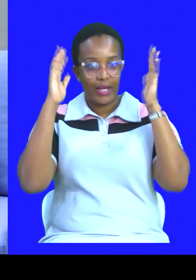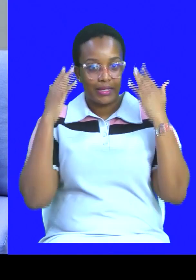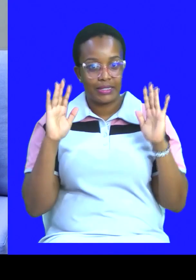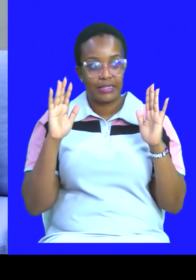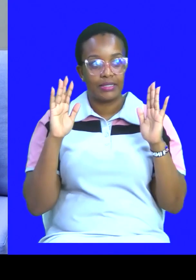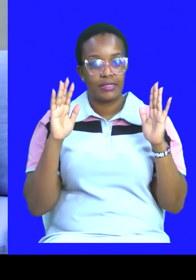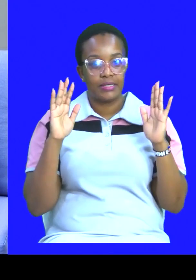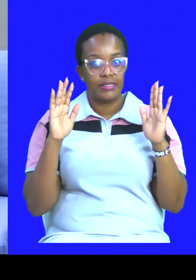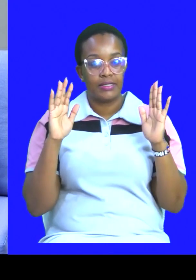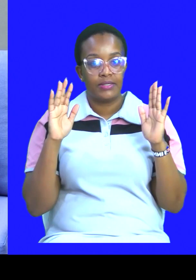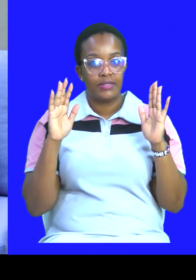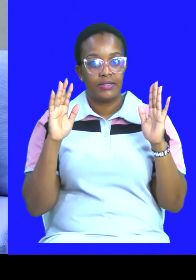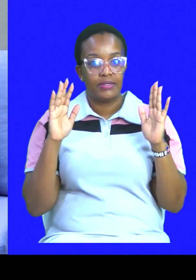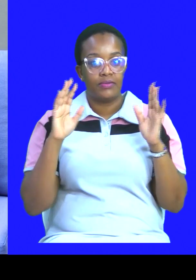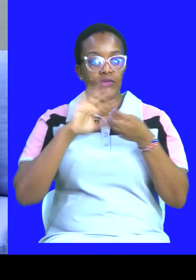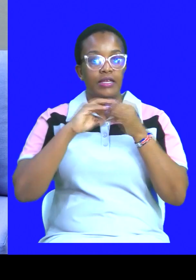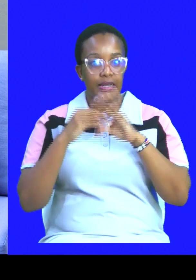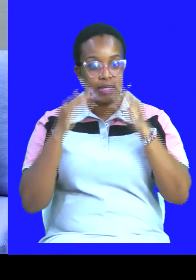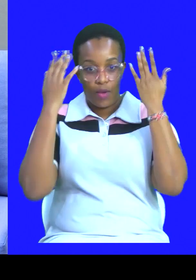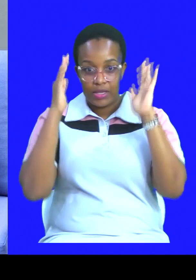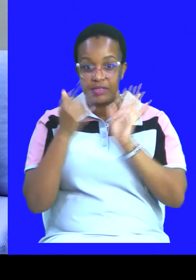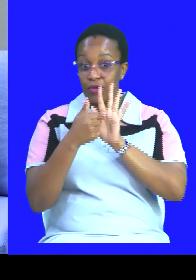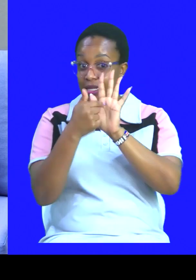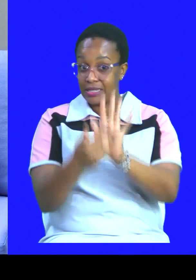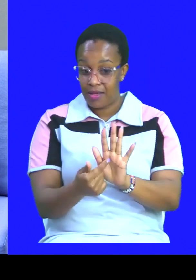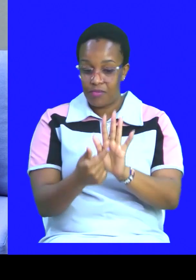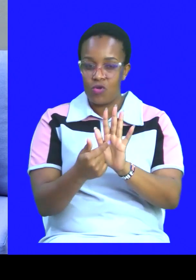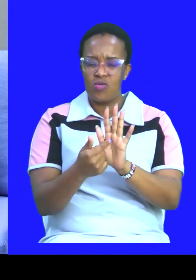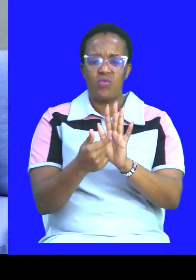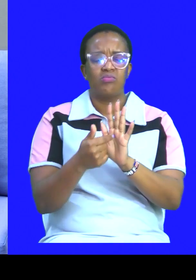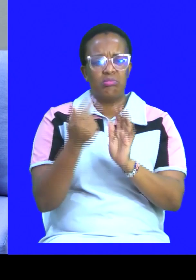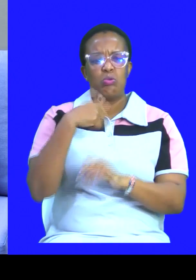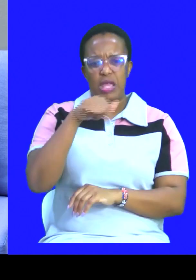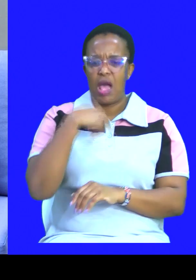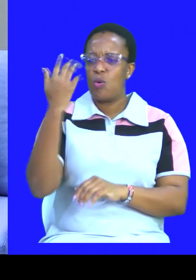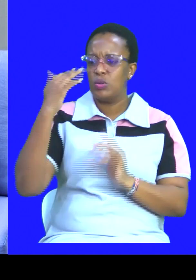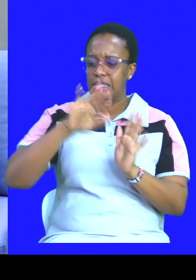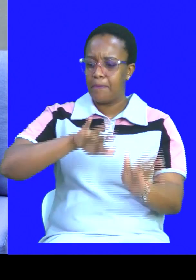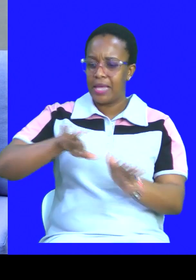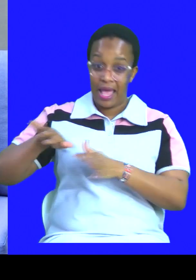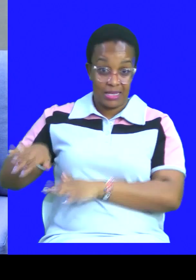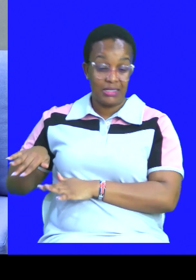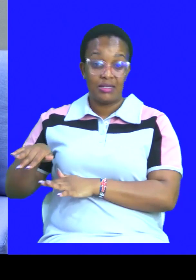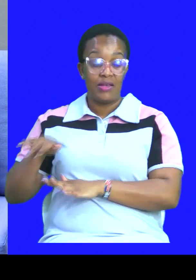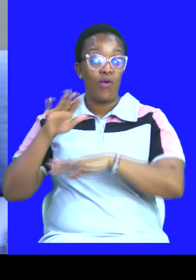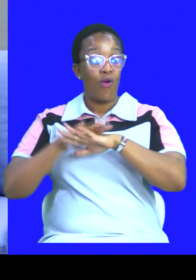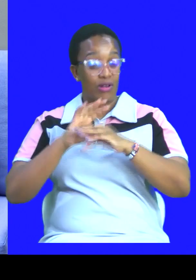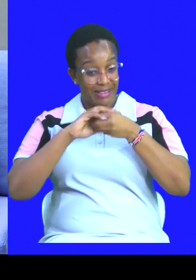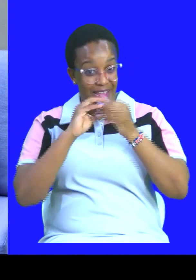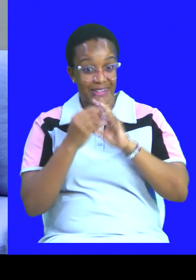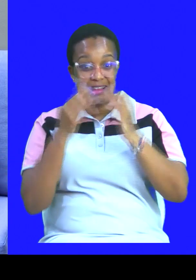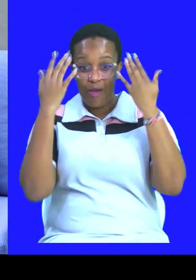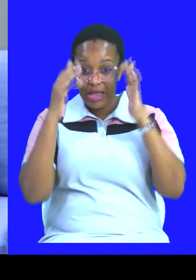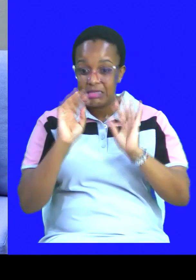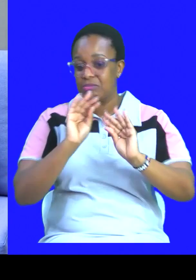we need to create awareness. Like we are still behind. For creating awareness for